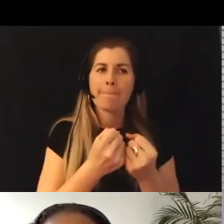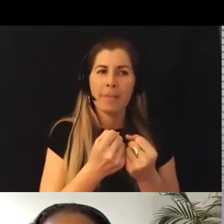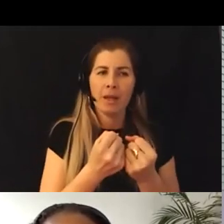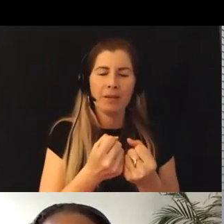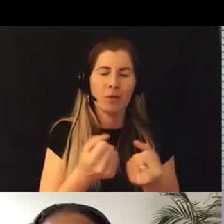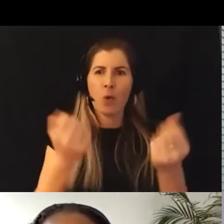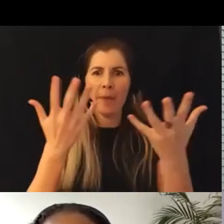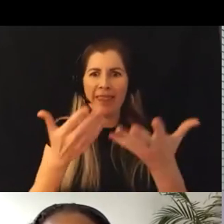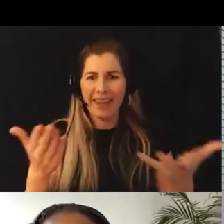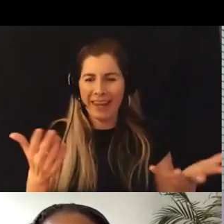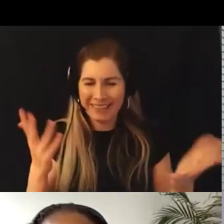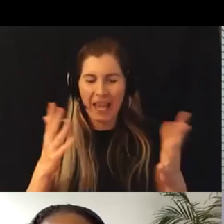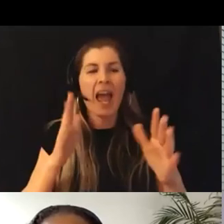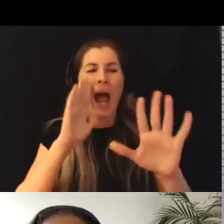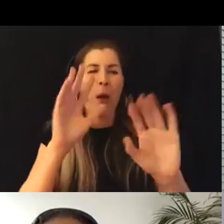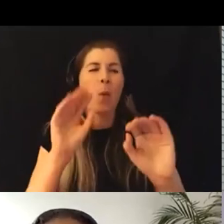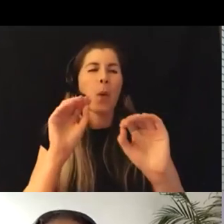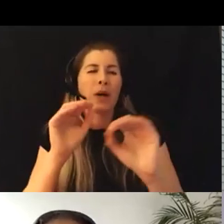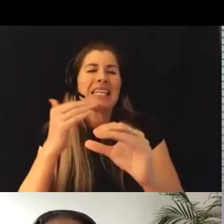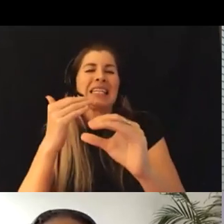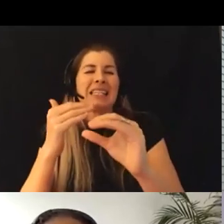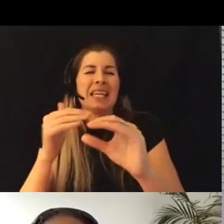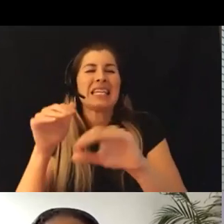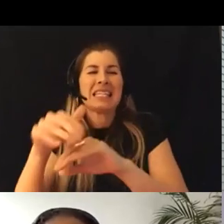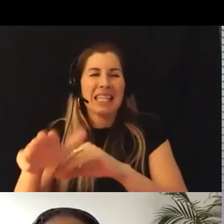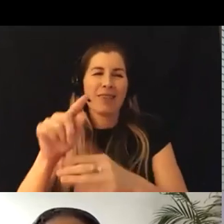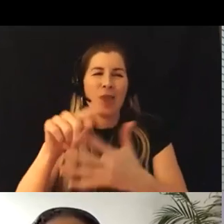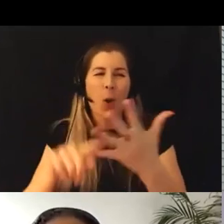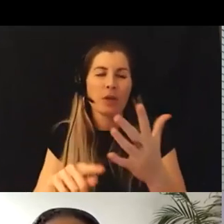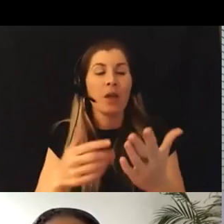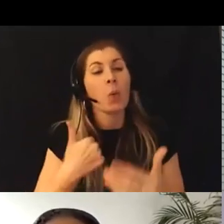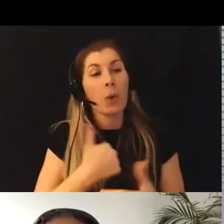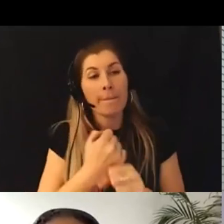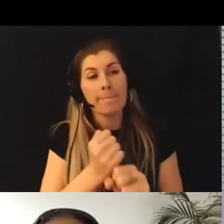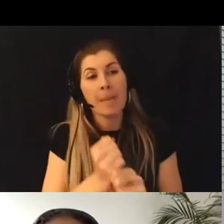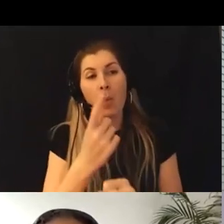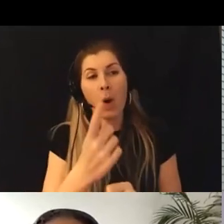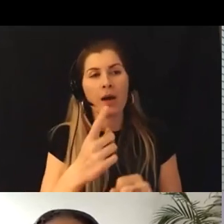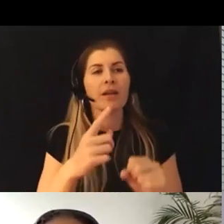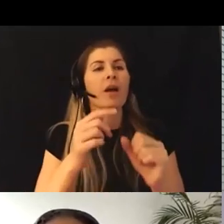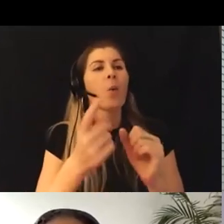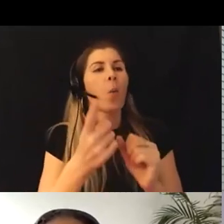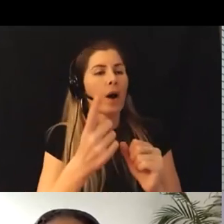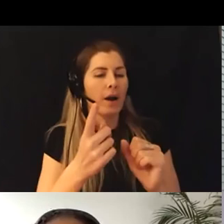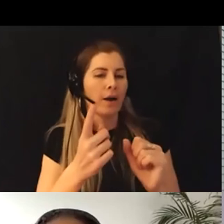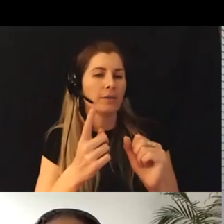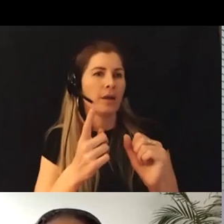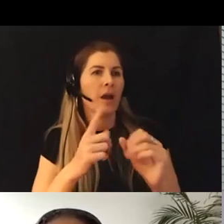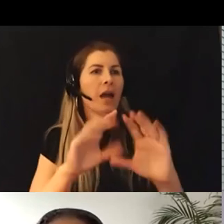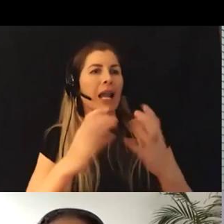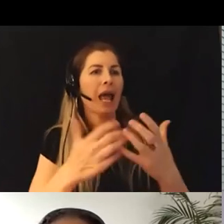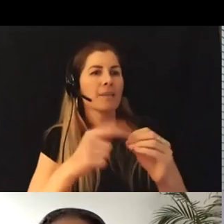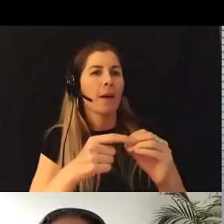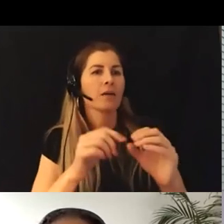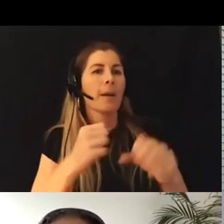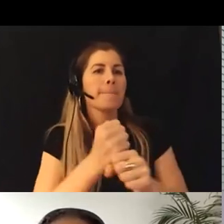to look at, and I will send them afterwards. But we have done one on creating an LLC for yourself, and then also looking at